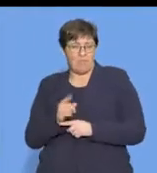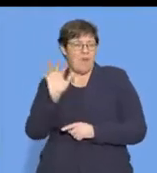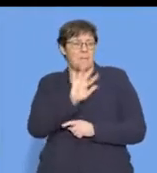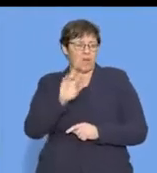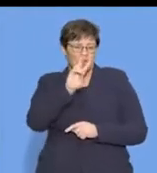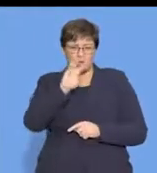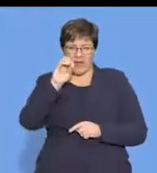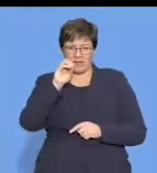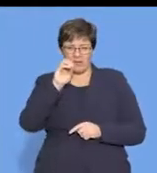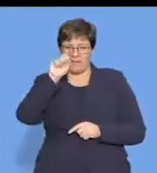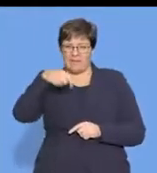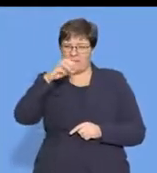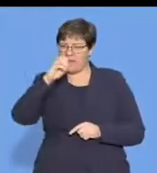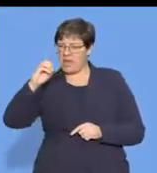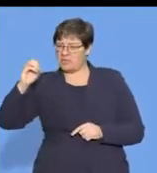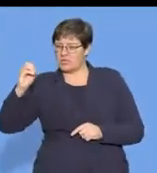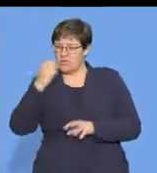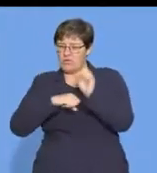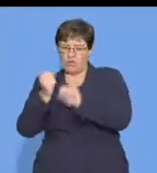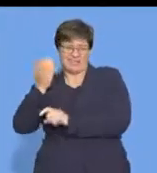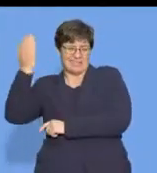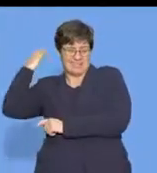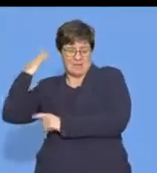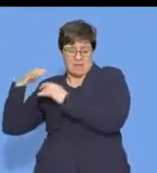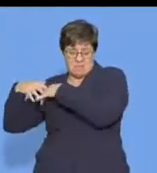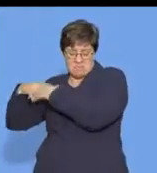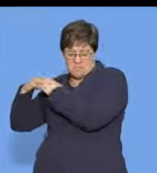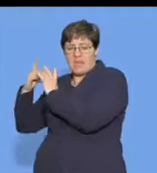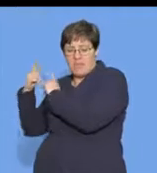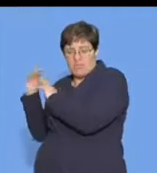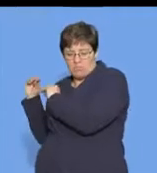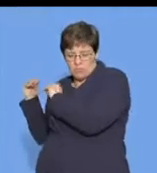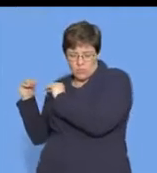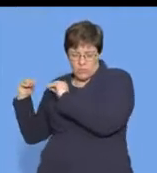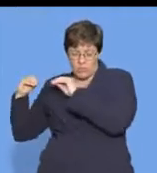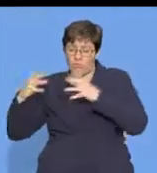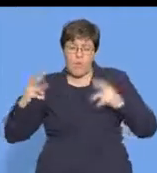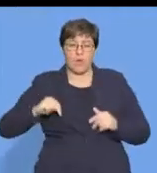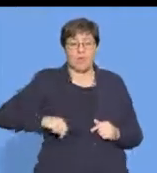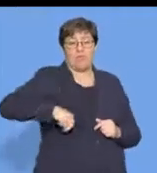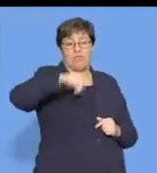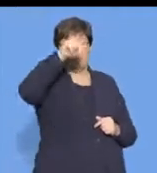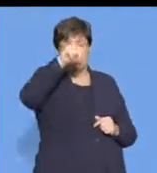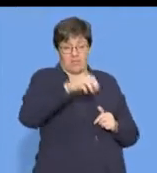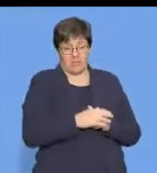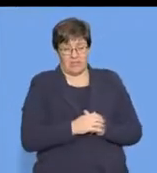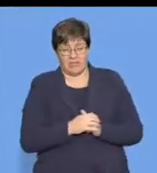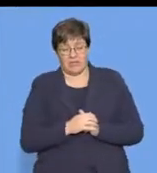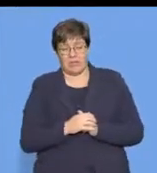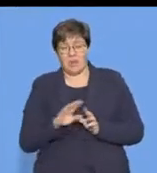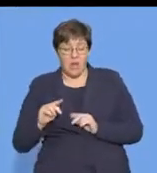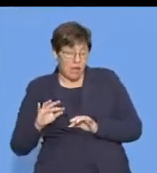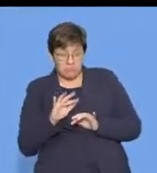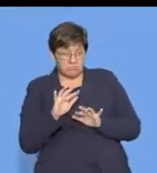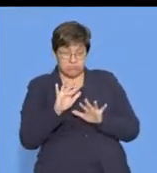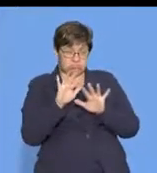200,000 years ago, and they started to move north. So there you can see they moved northwards, going up